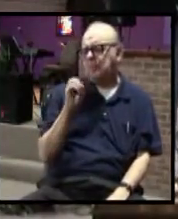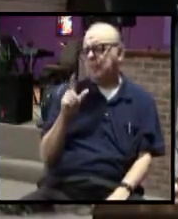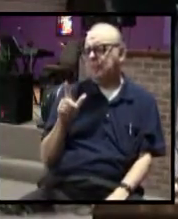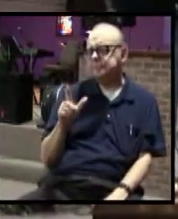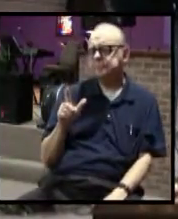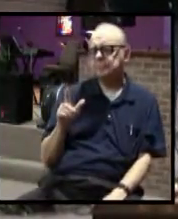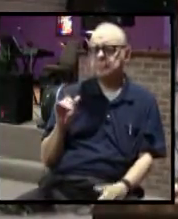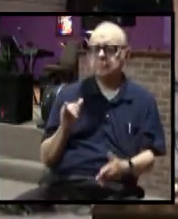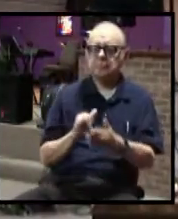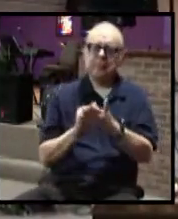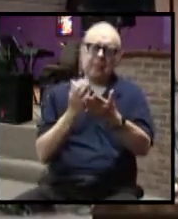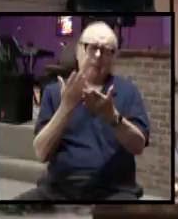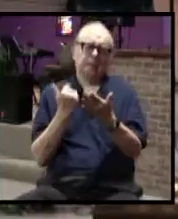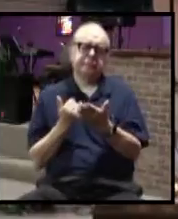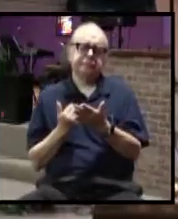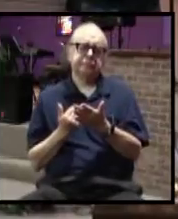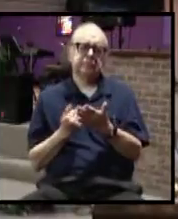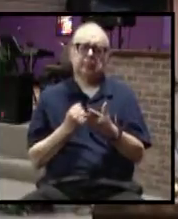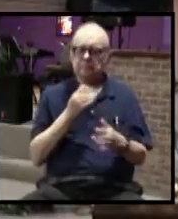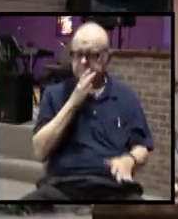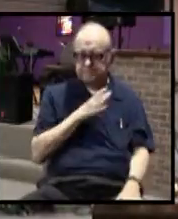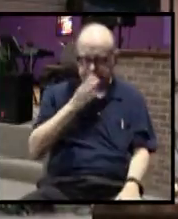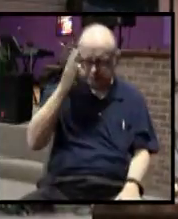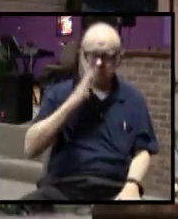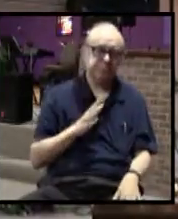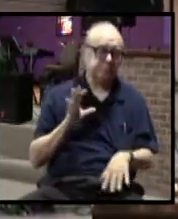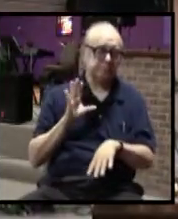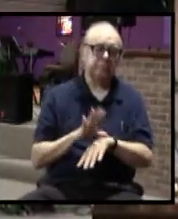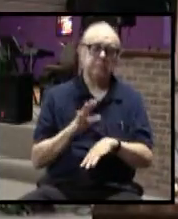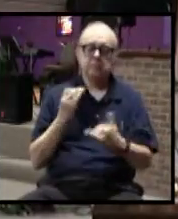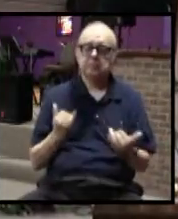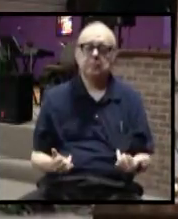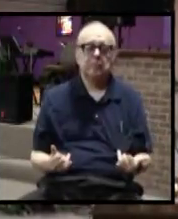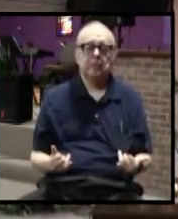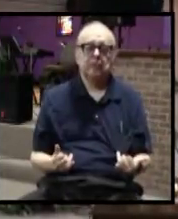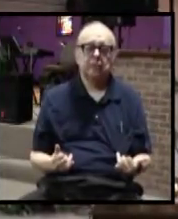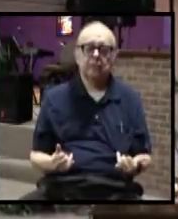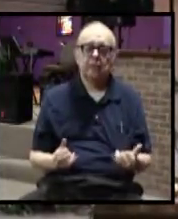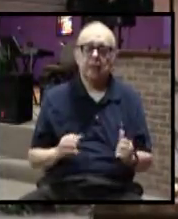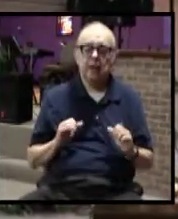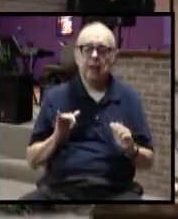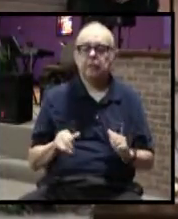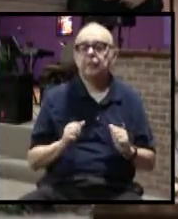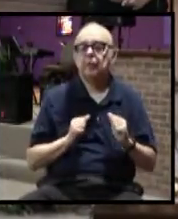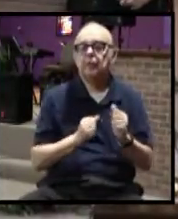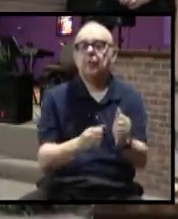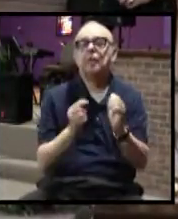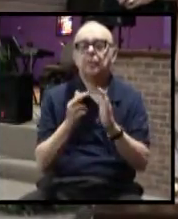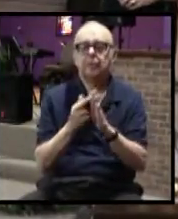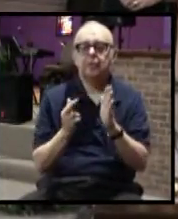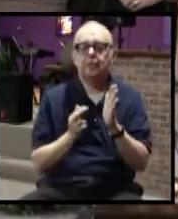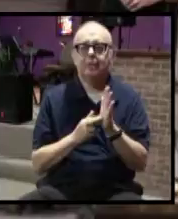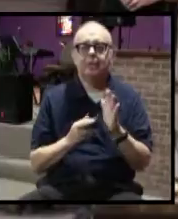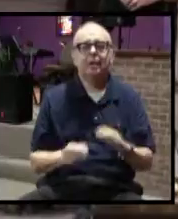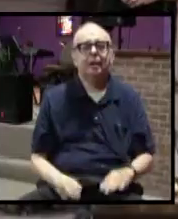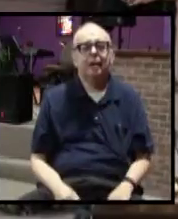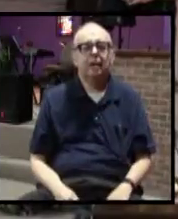And you say, well, that was before. Ladies and gentlemen, there are churches today that still go by those rules.